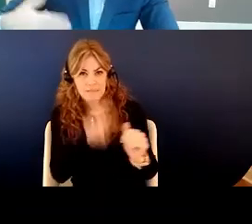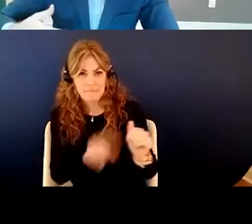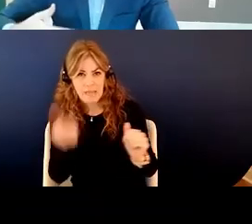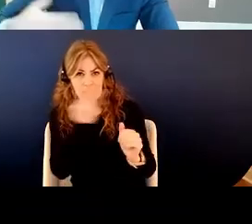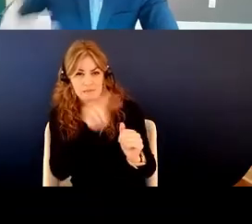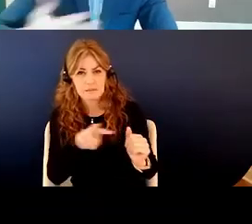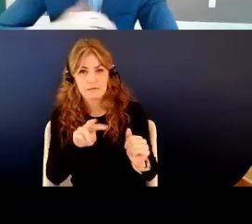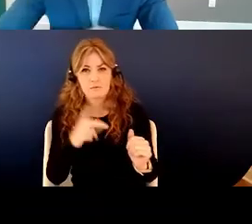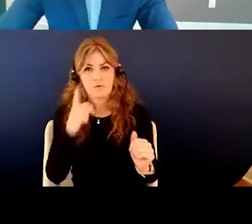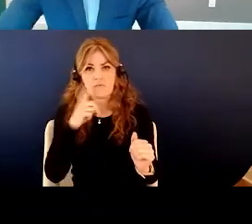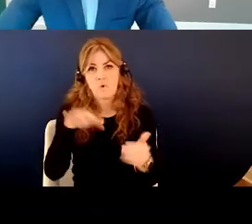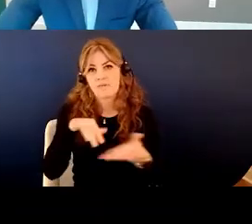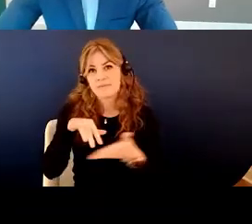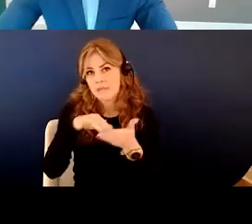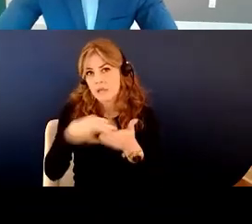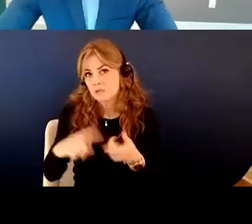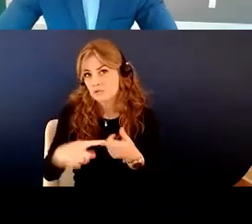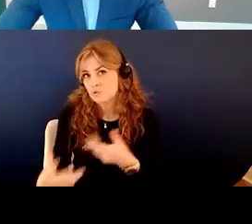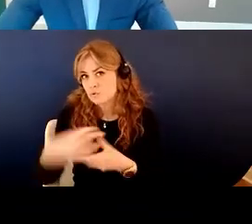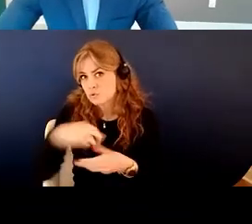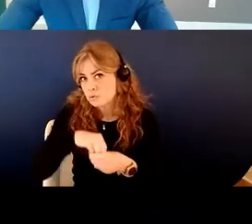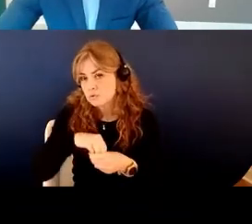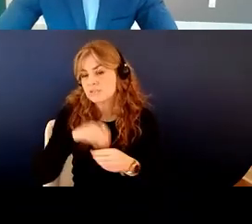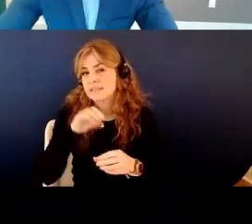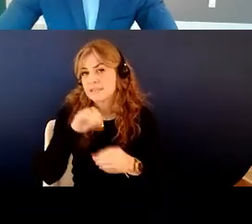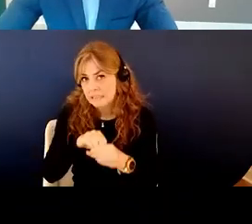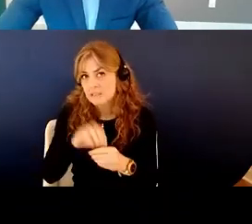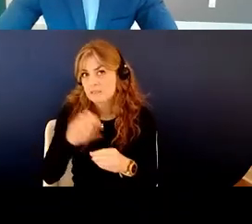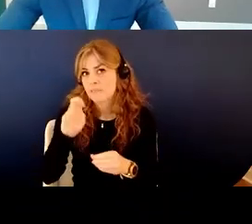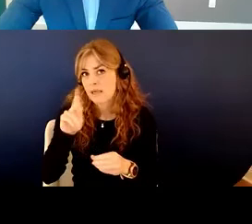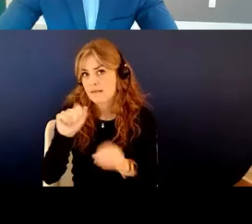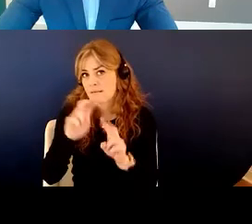order for those studies to be included in a meta-analysis?